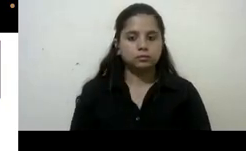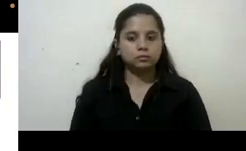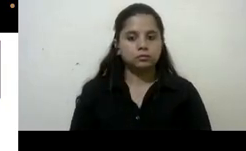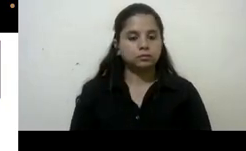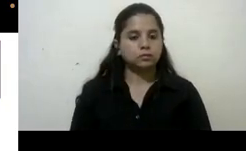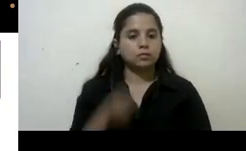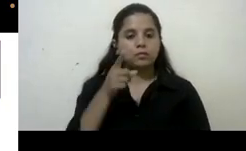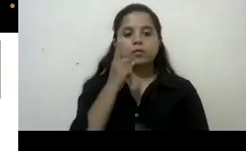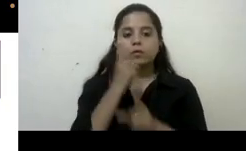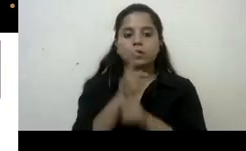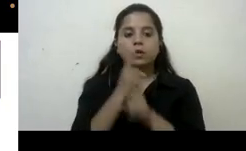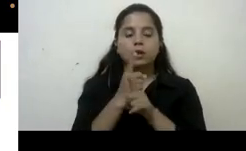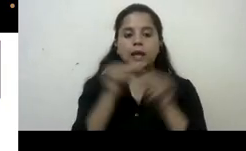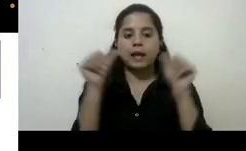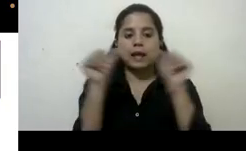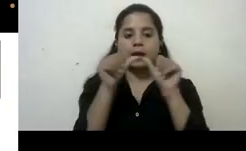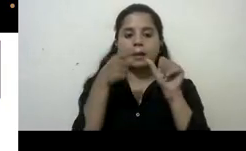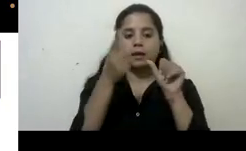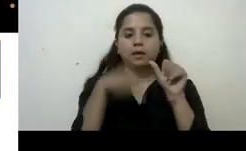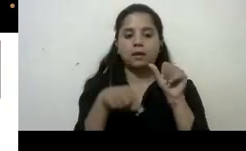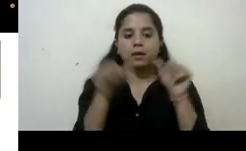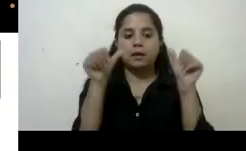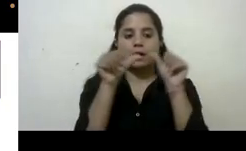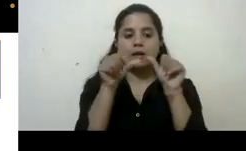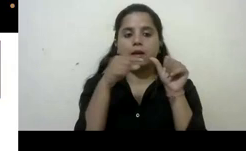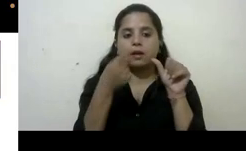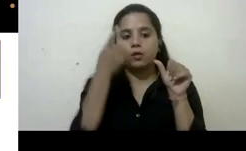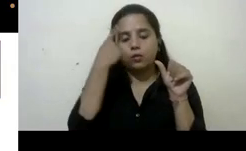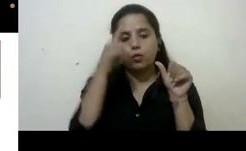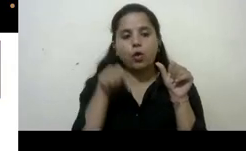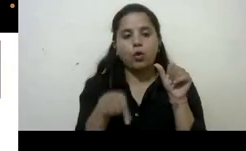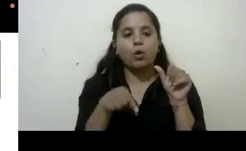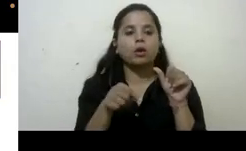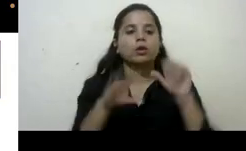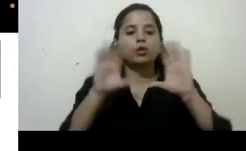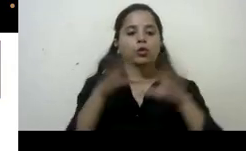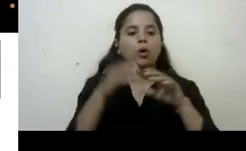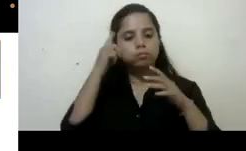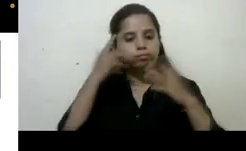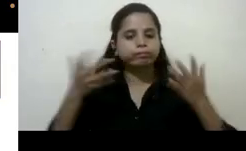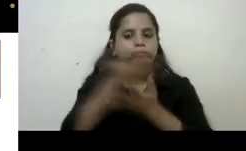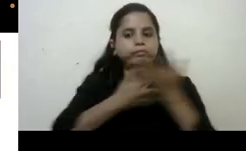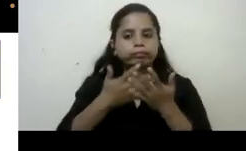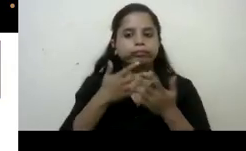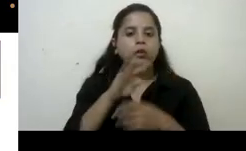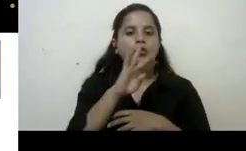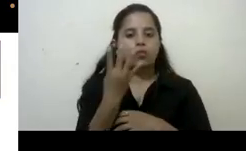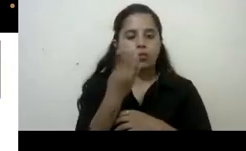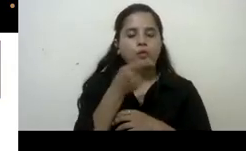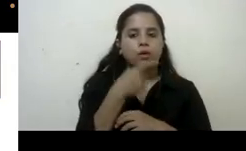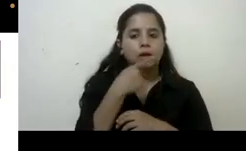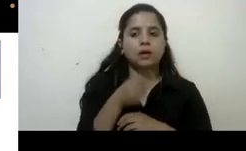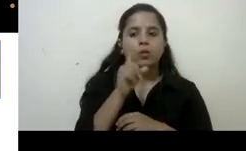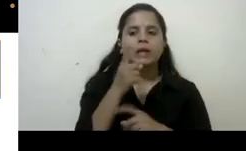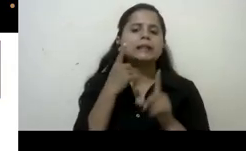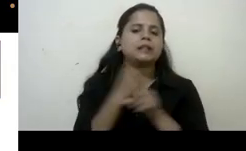Teacher scenario A, the correct answer is first one. The benefit is group brainstorming. So one of the benefit of teacher